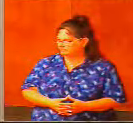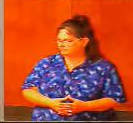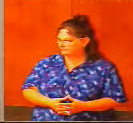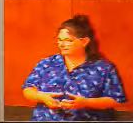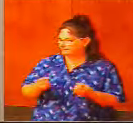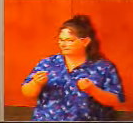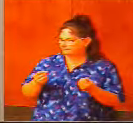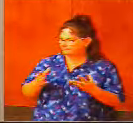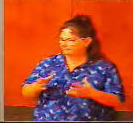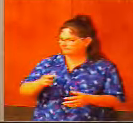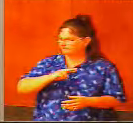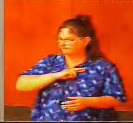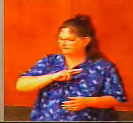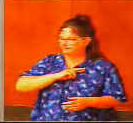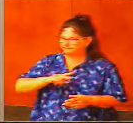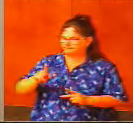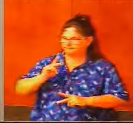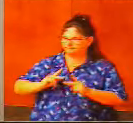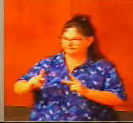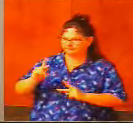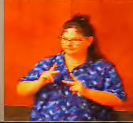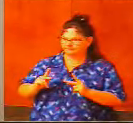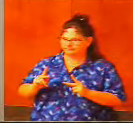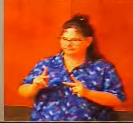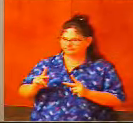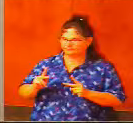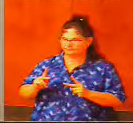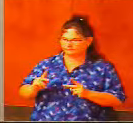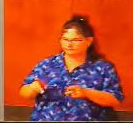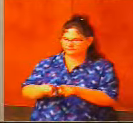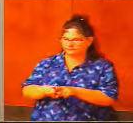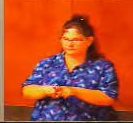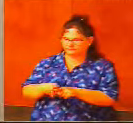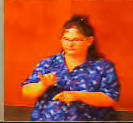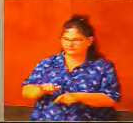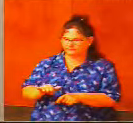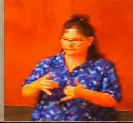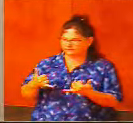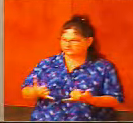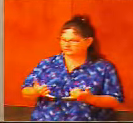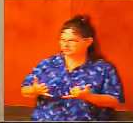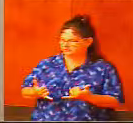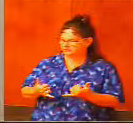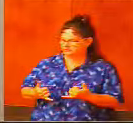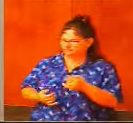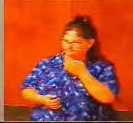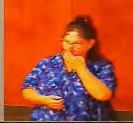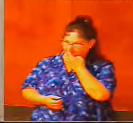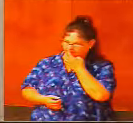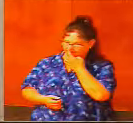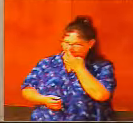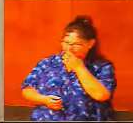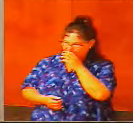And a lot of religious people are like that today.